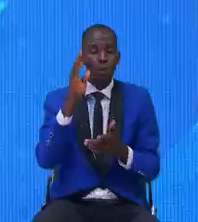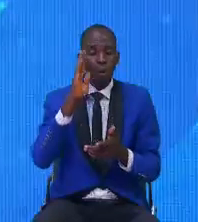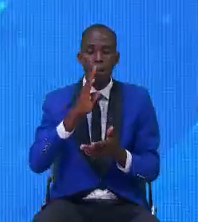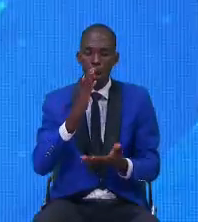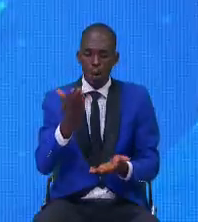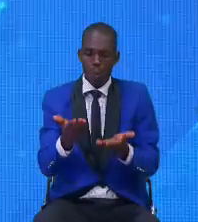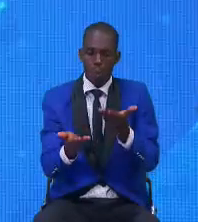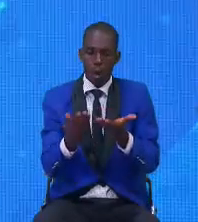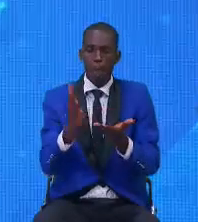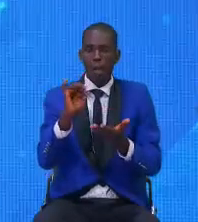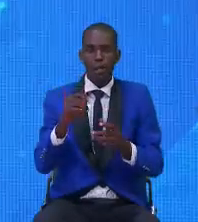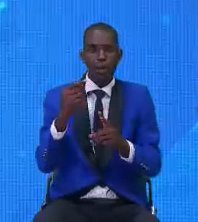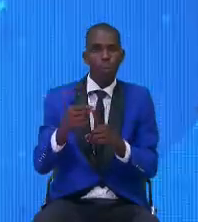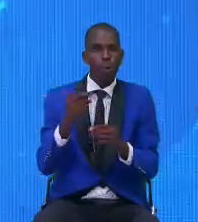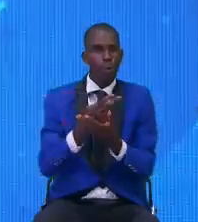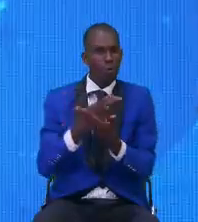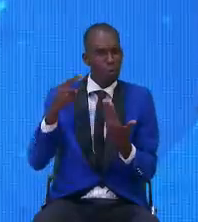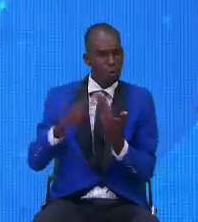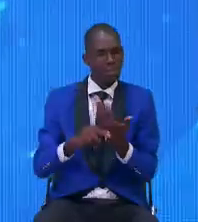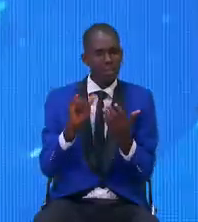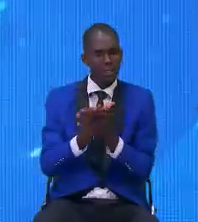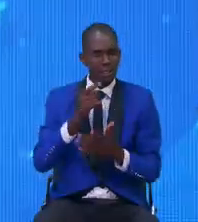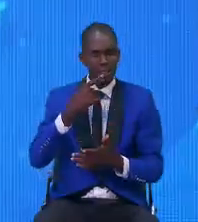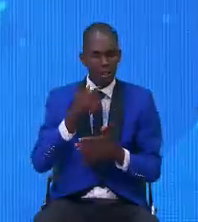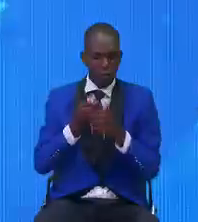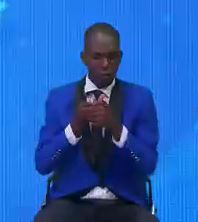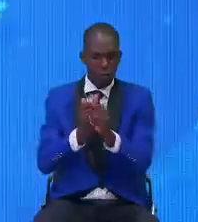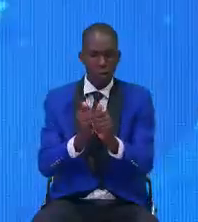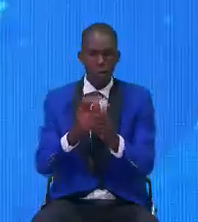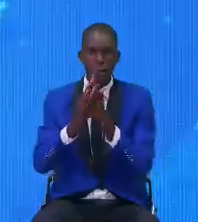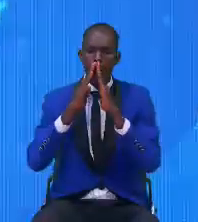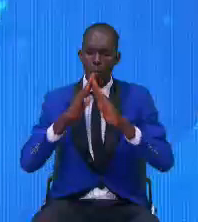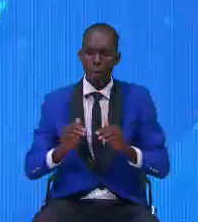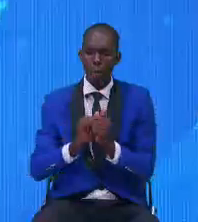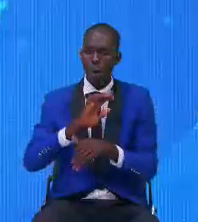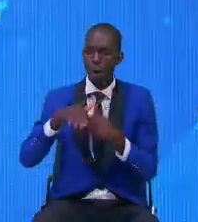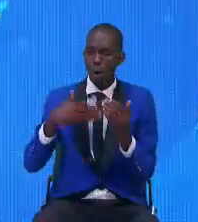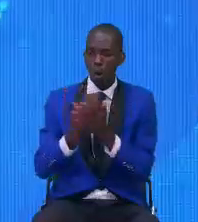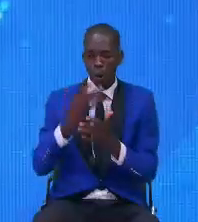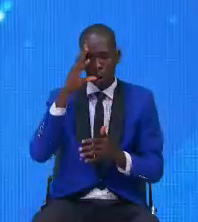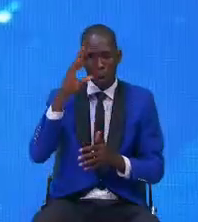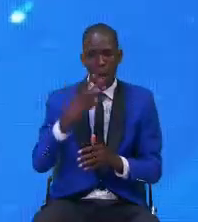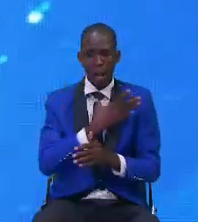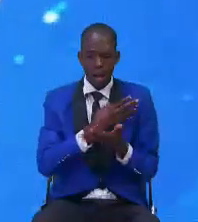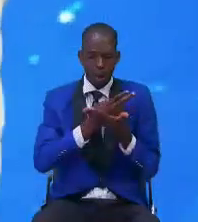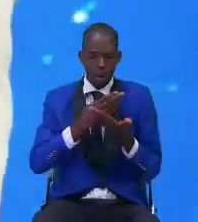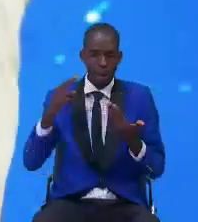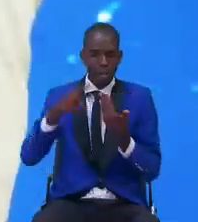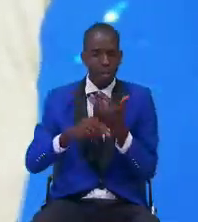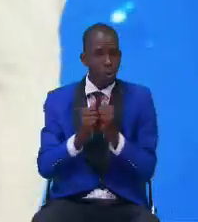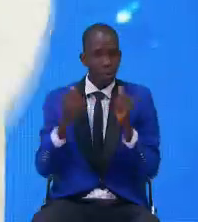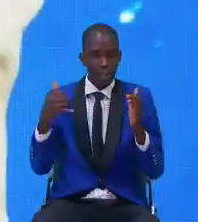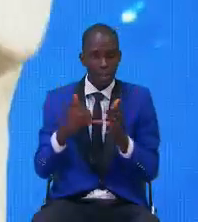of God, and by the word of holiness that he has said, follow peace with all men and holiness